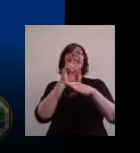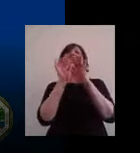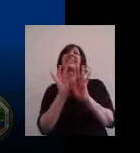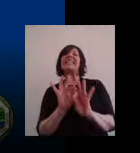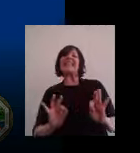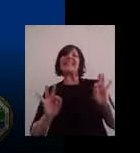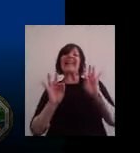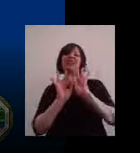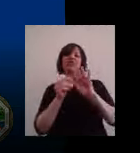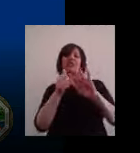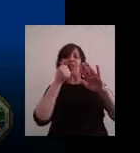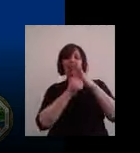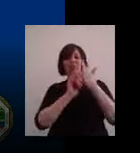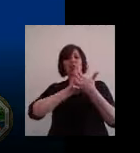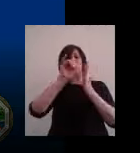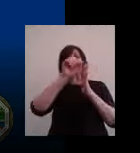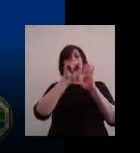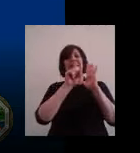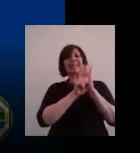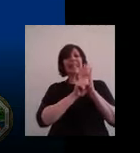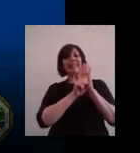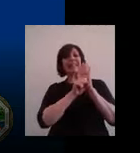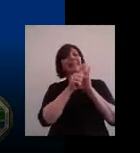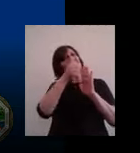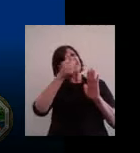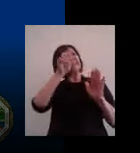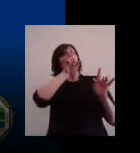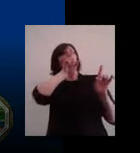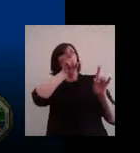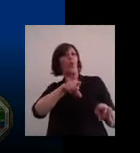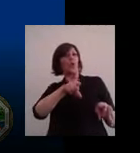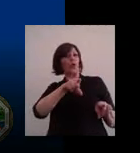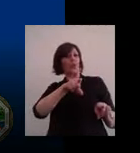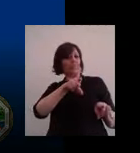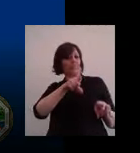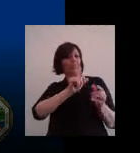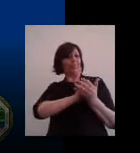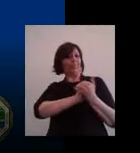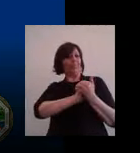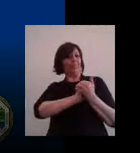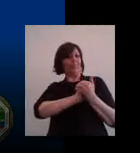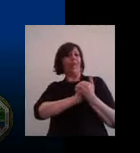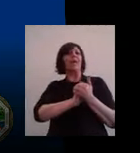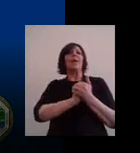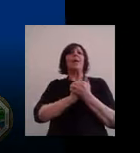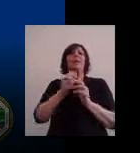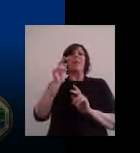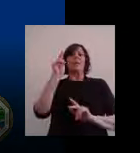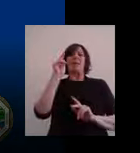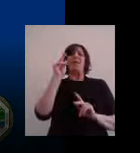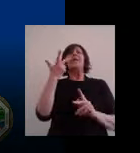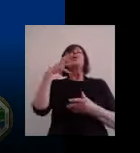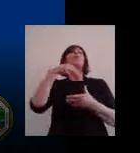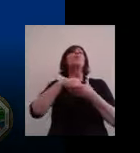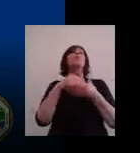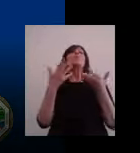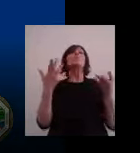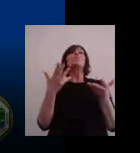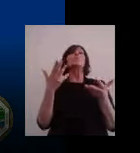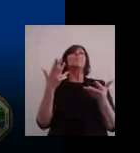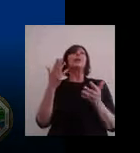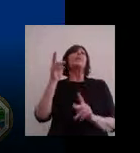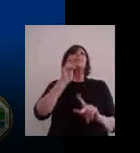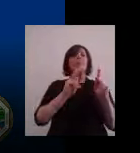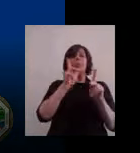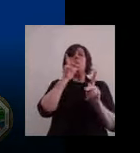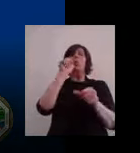State Executive Order 202.6. And so that would include people who are working in